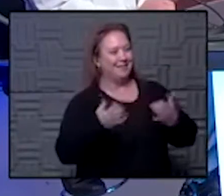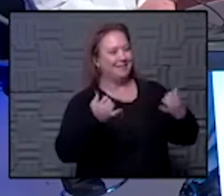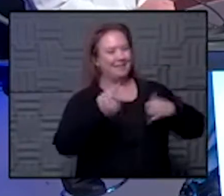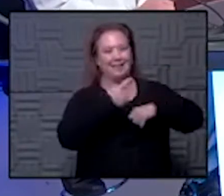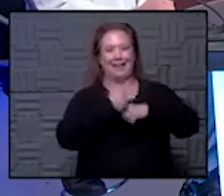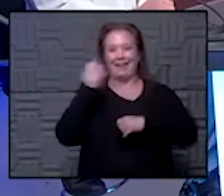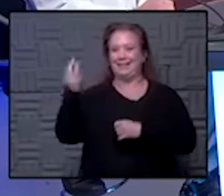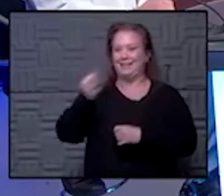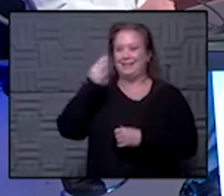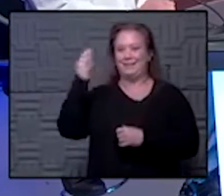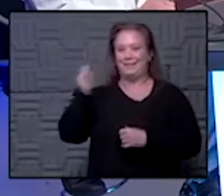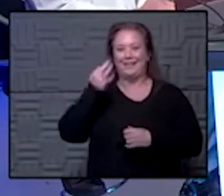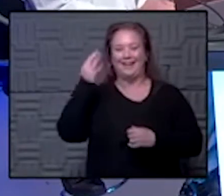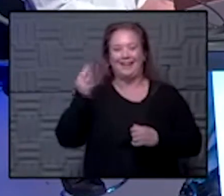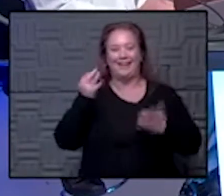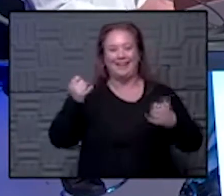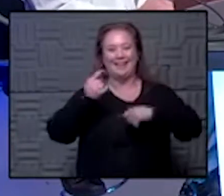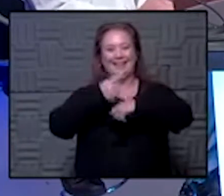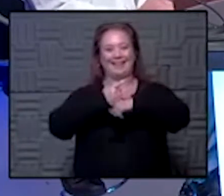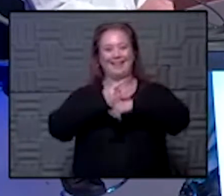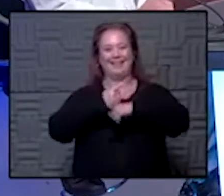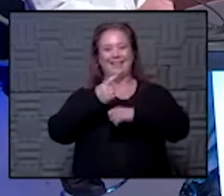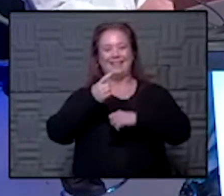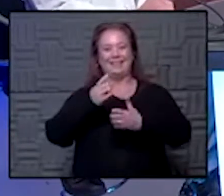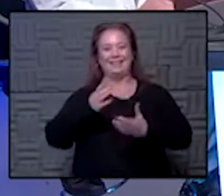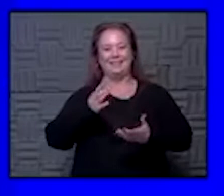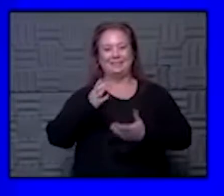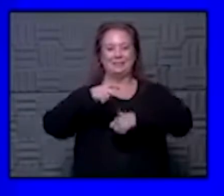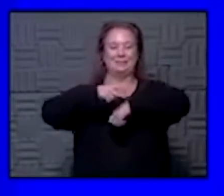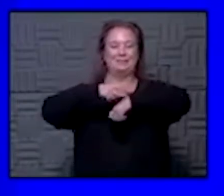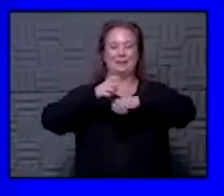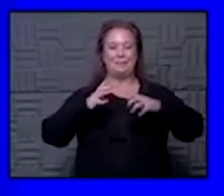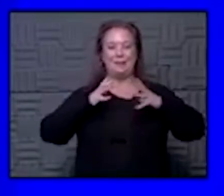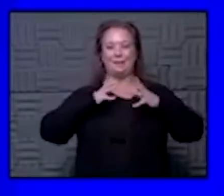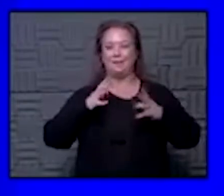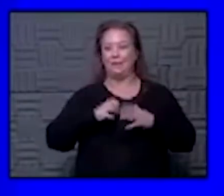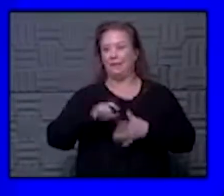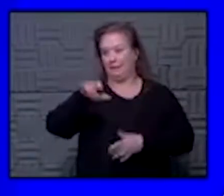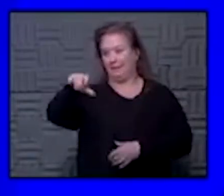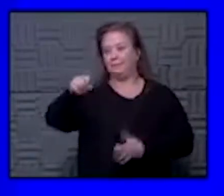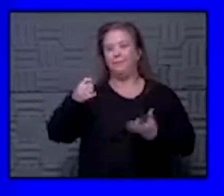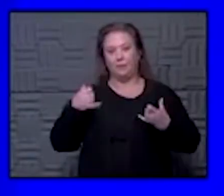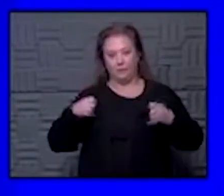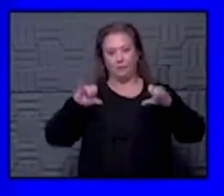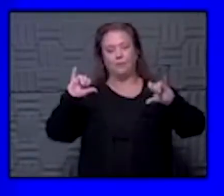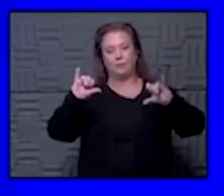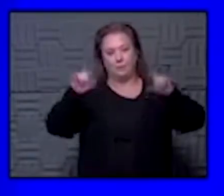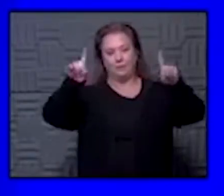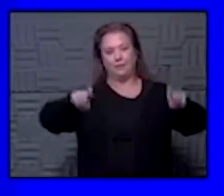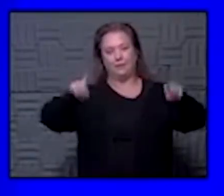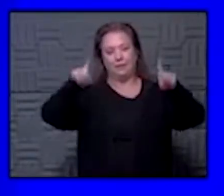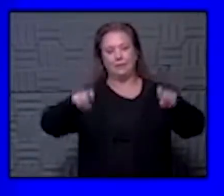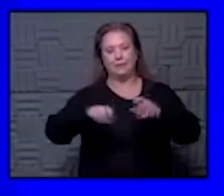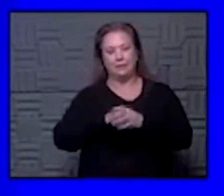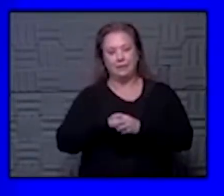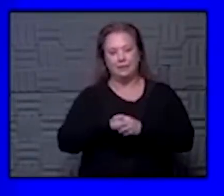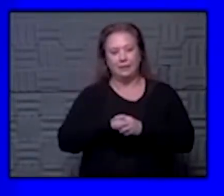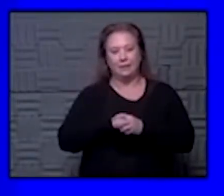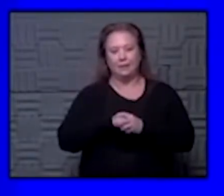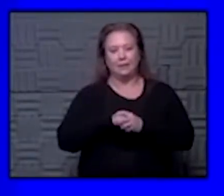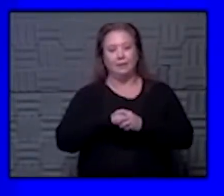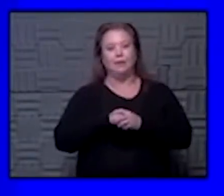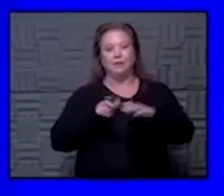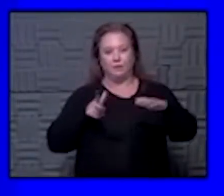it's Friday, so we all get to have some time off. No, that was exactly correct. We are still doing the testing. It is